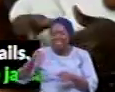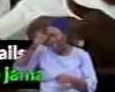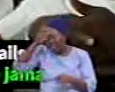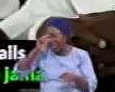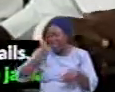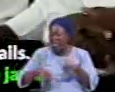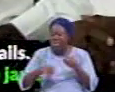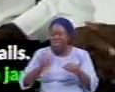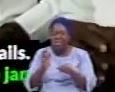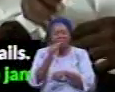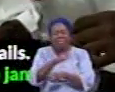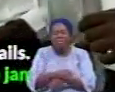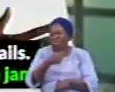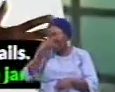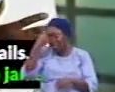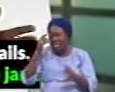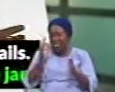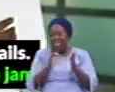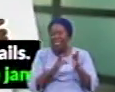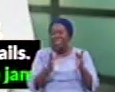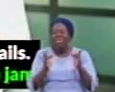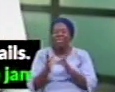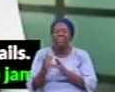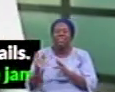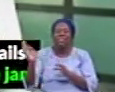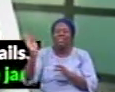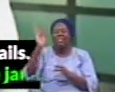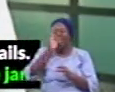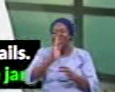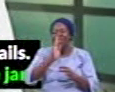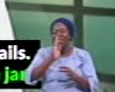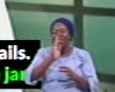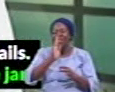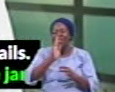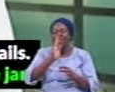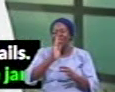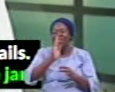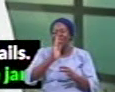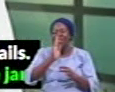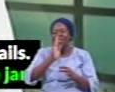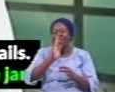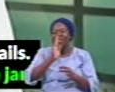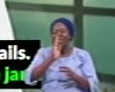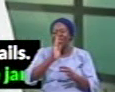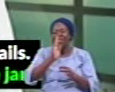never fails. You might as well get DBA.